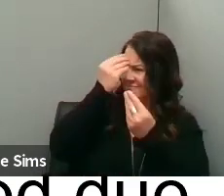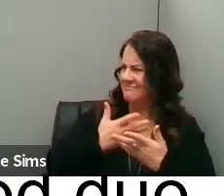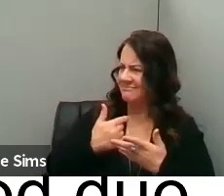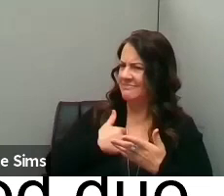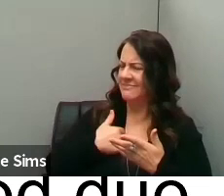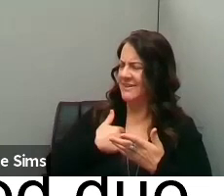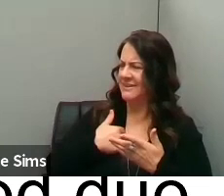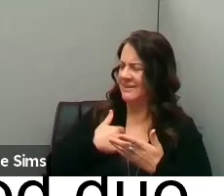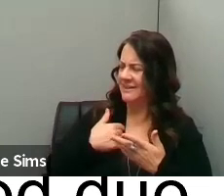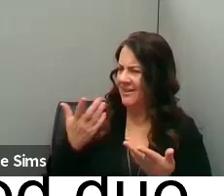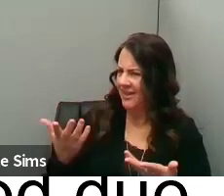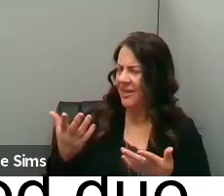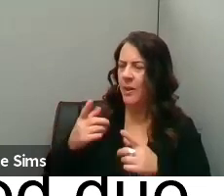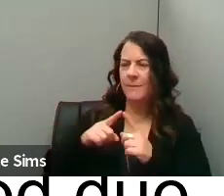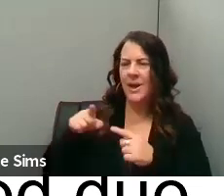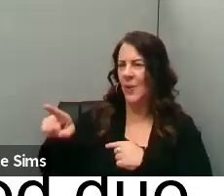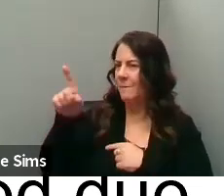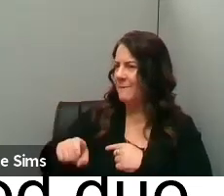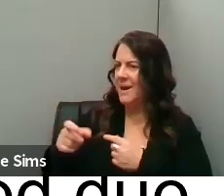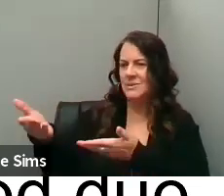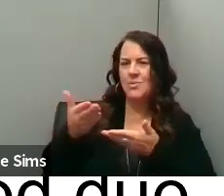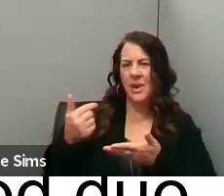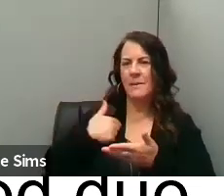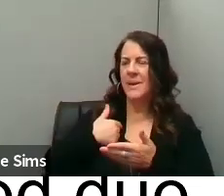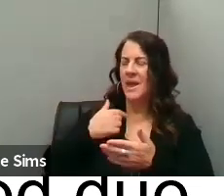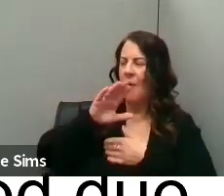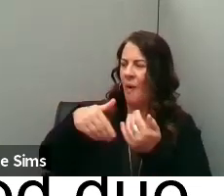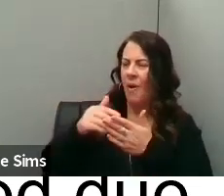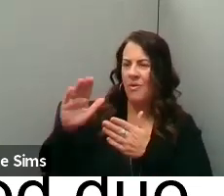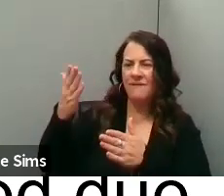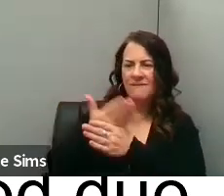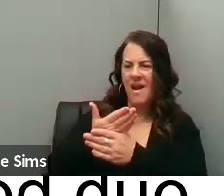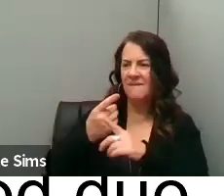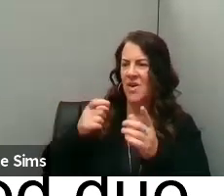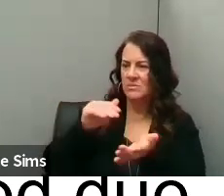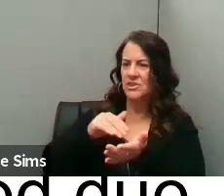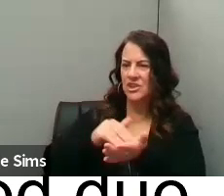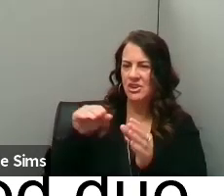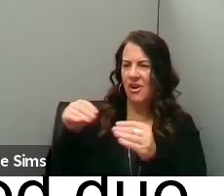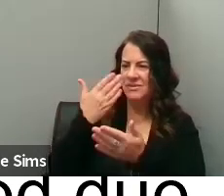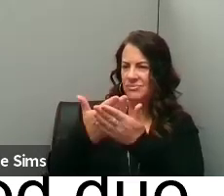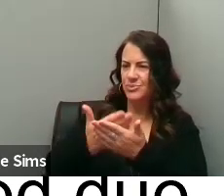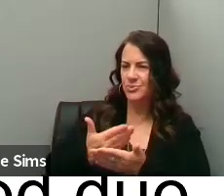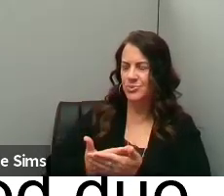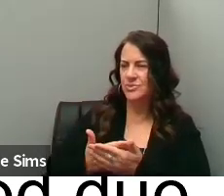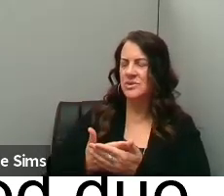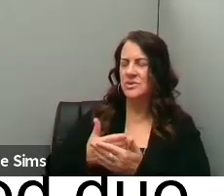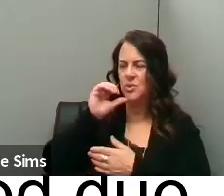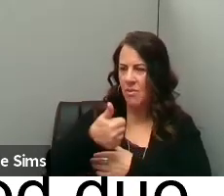produce her entire medical record by tomorrow, she will be fired. What are Gia's options in this